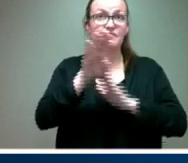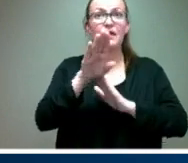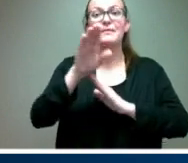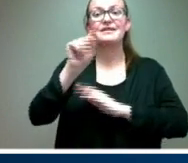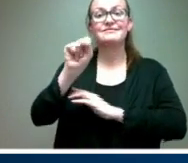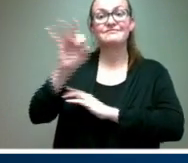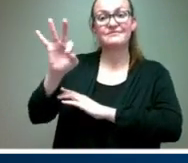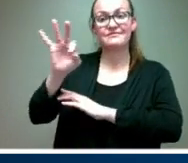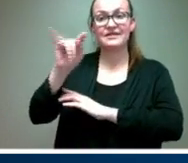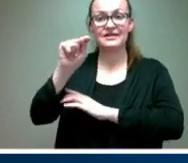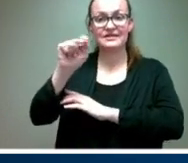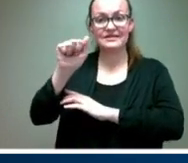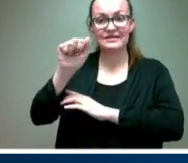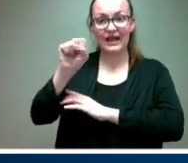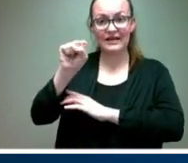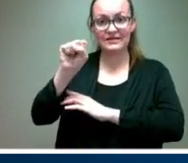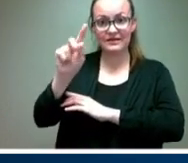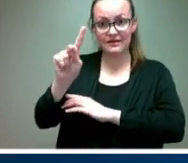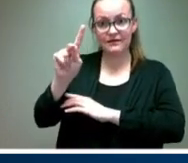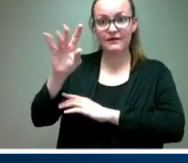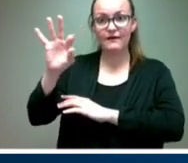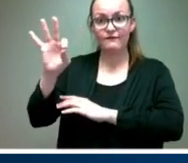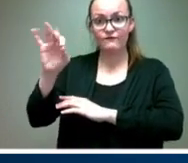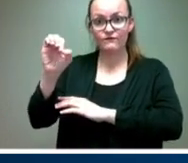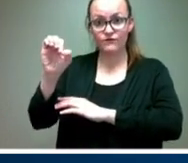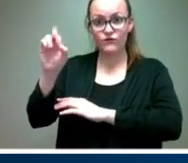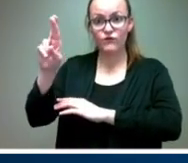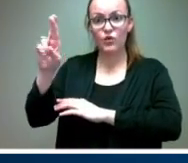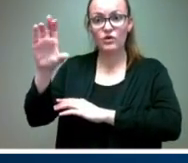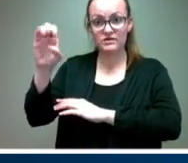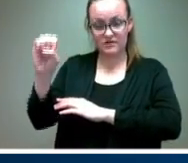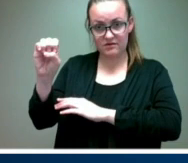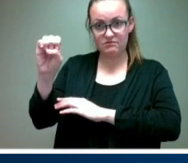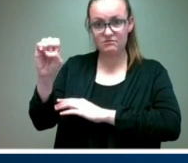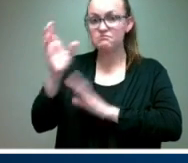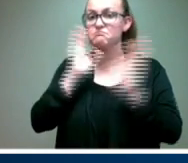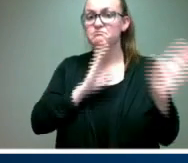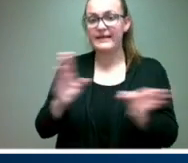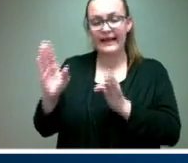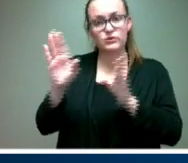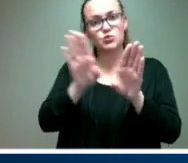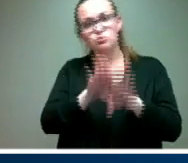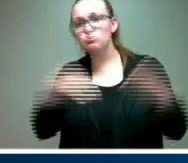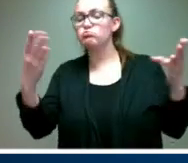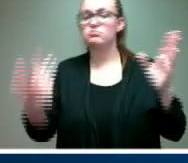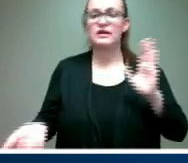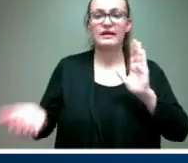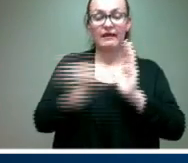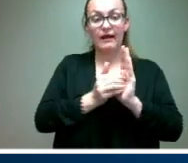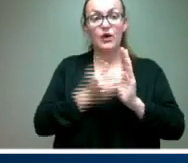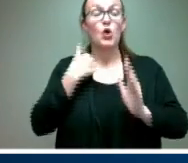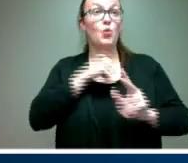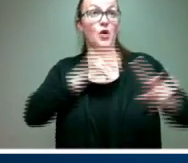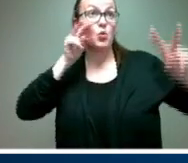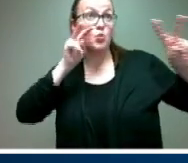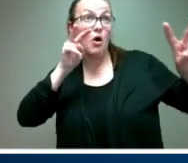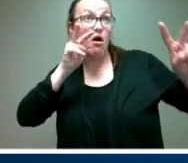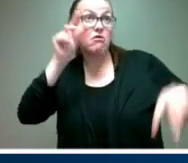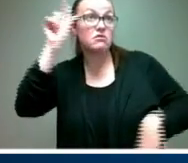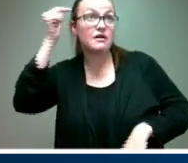it look like? We're watching the governor and Dr. Acton, and we're saying to ourselves, okay, if we have